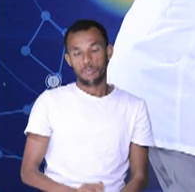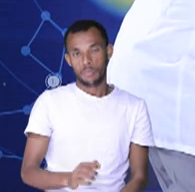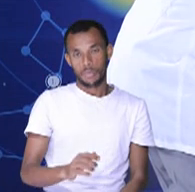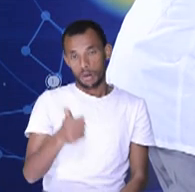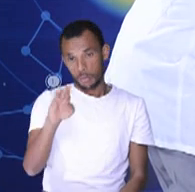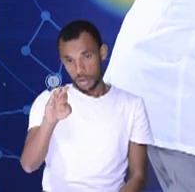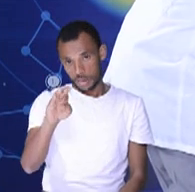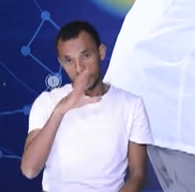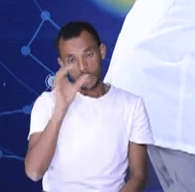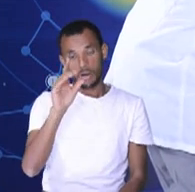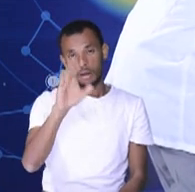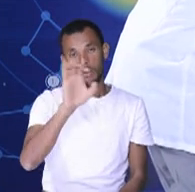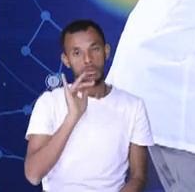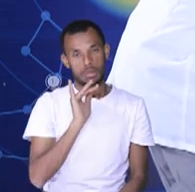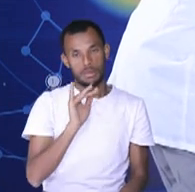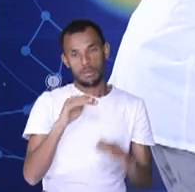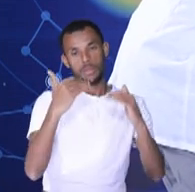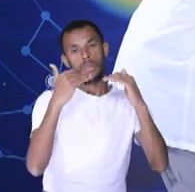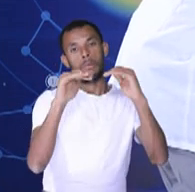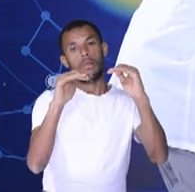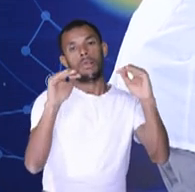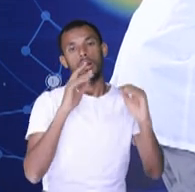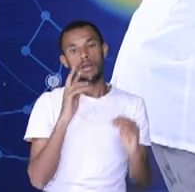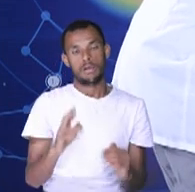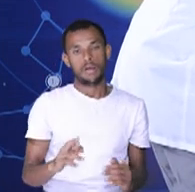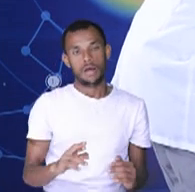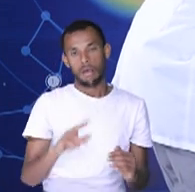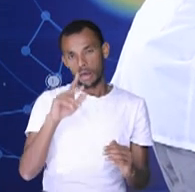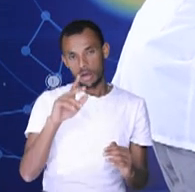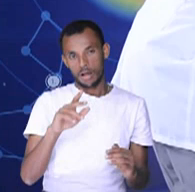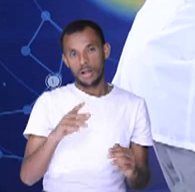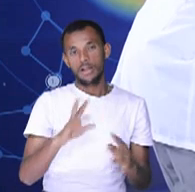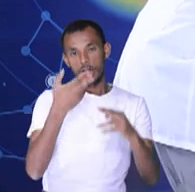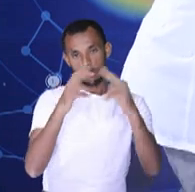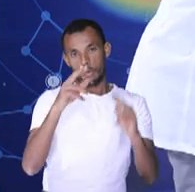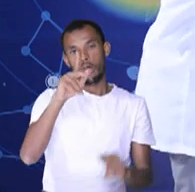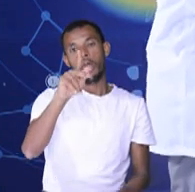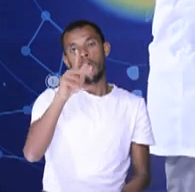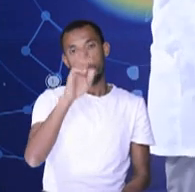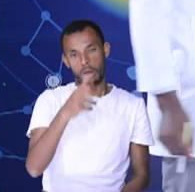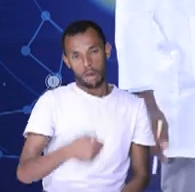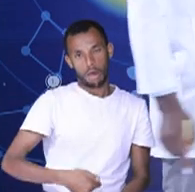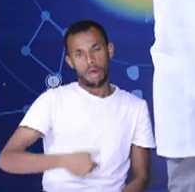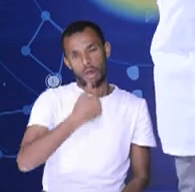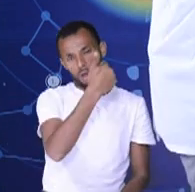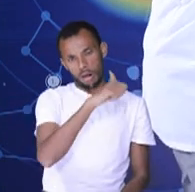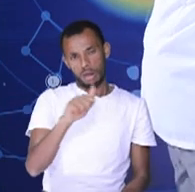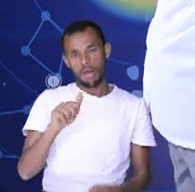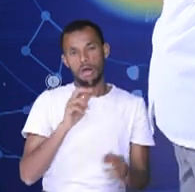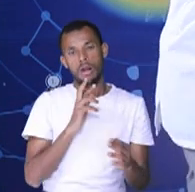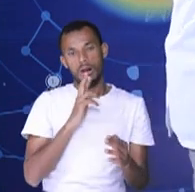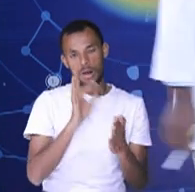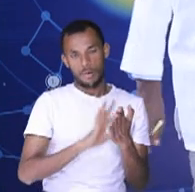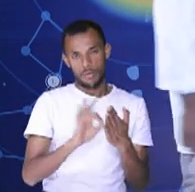DE. Let the ratio of this will be like K or any real number. Always this K is a